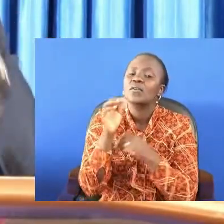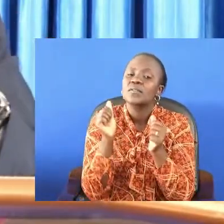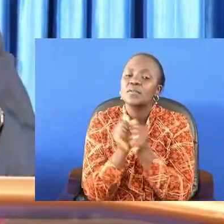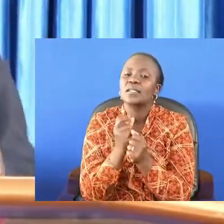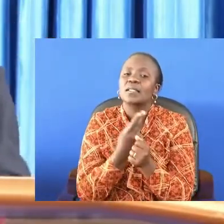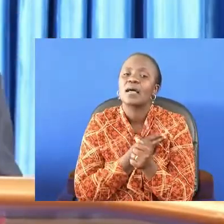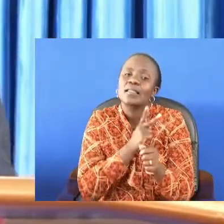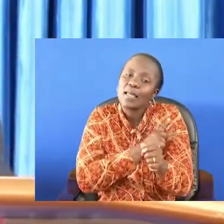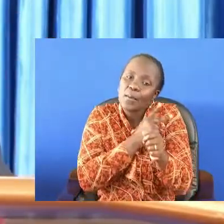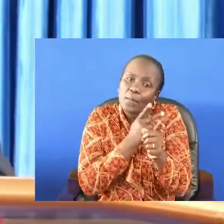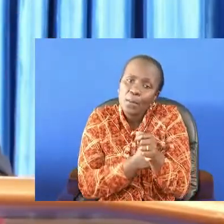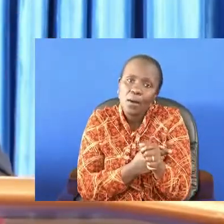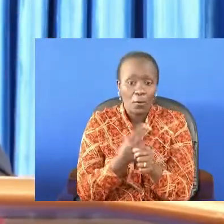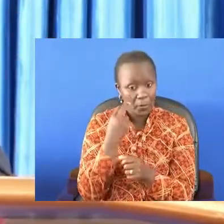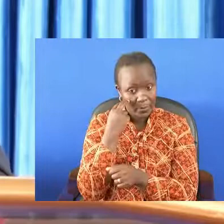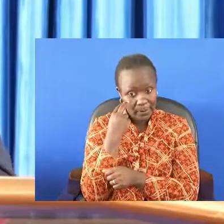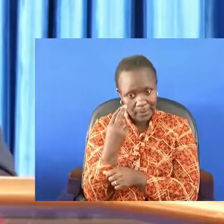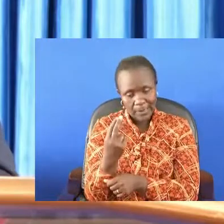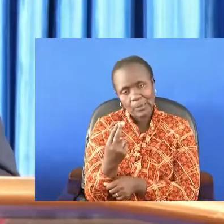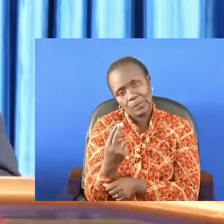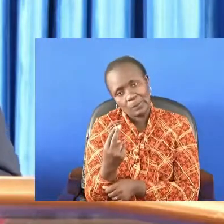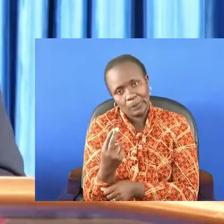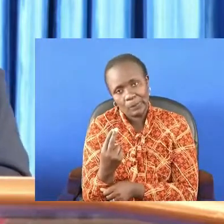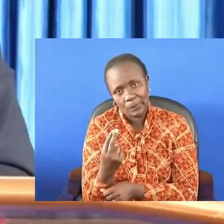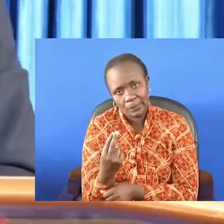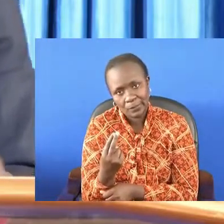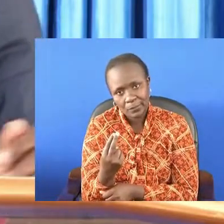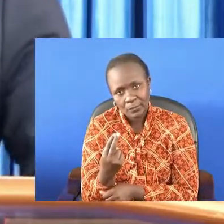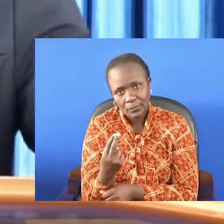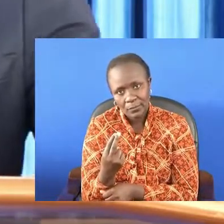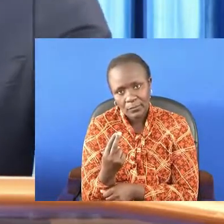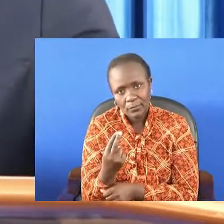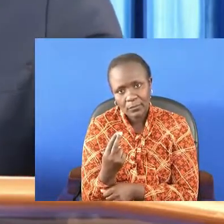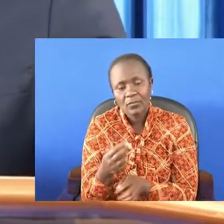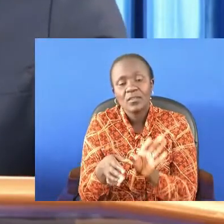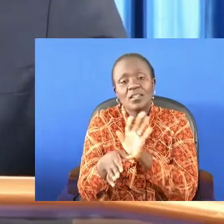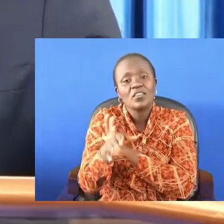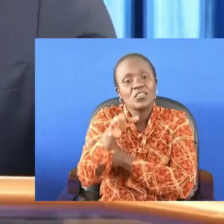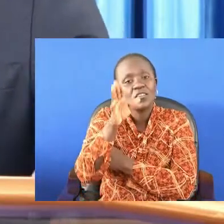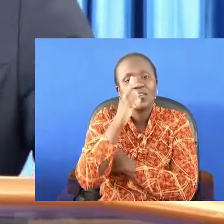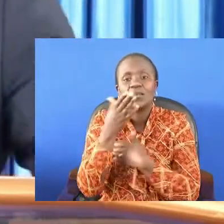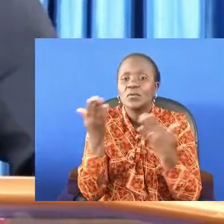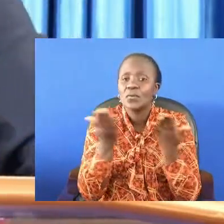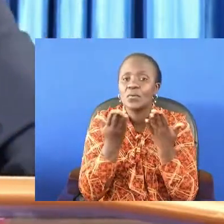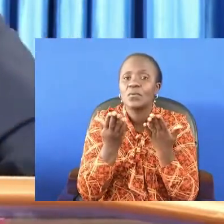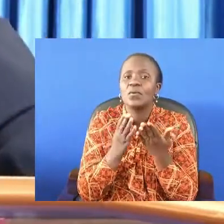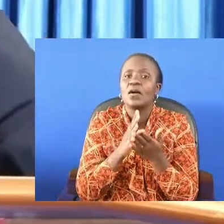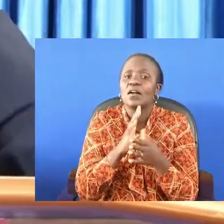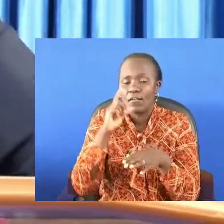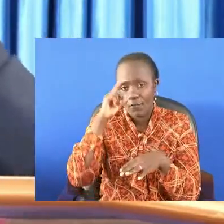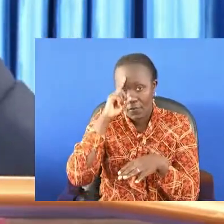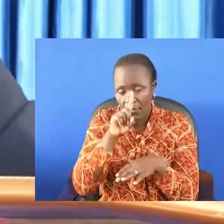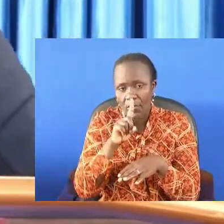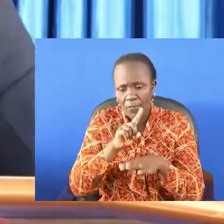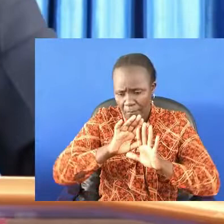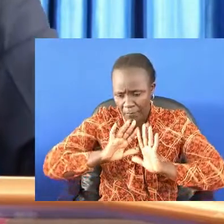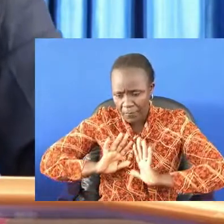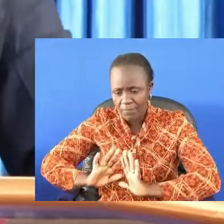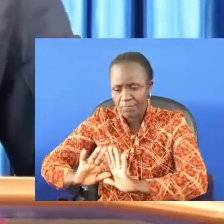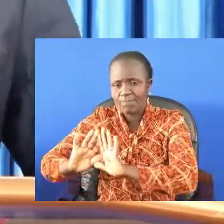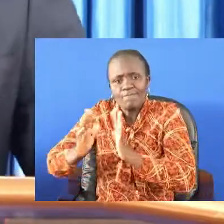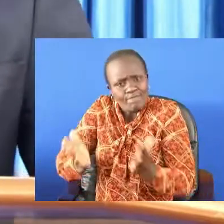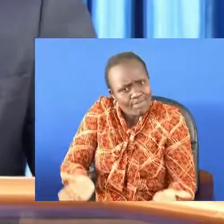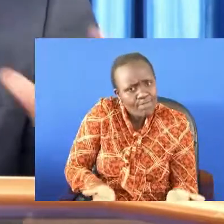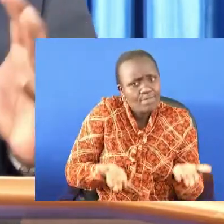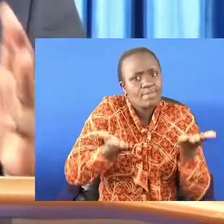His power will be realized. Putting God where He belongs, lifting Him up